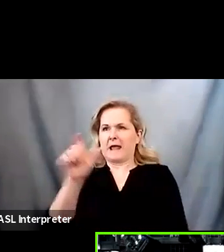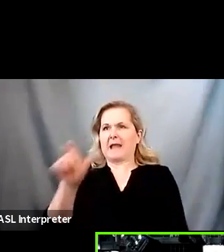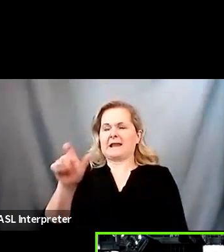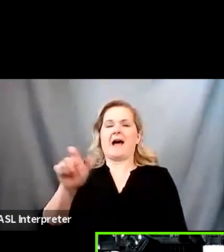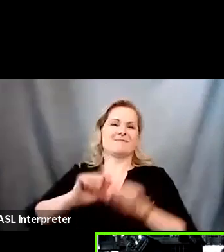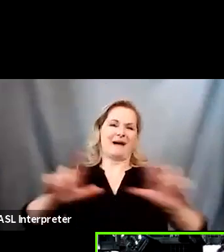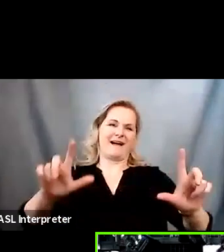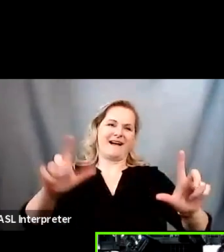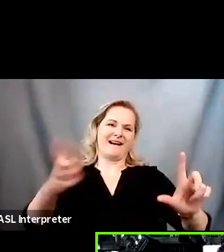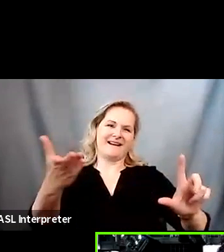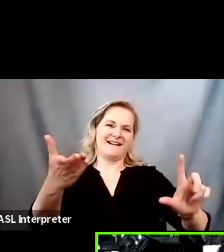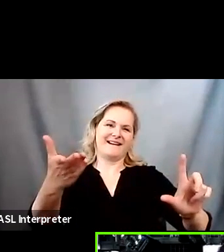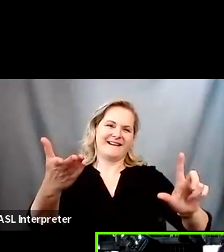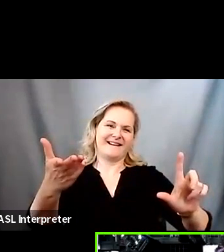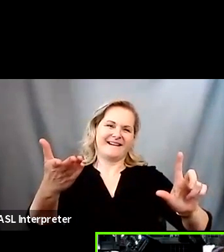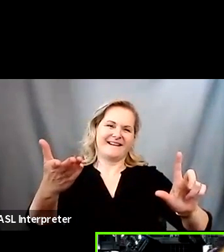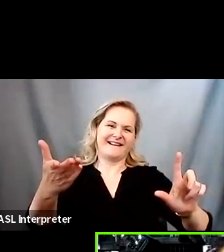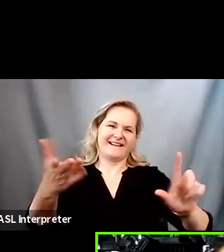am. Hey.